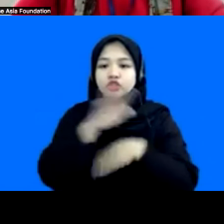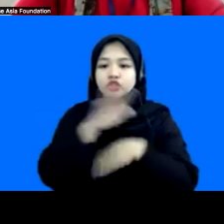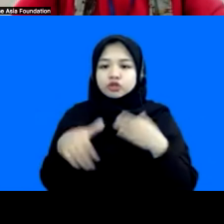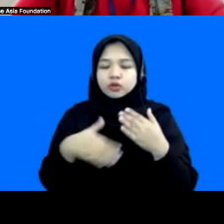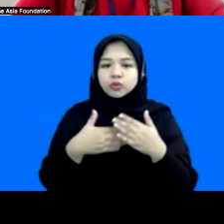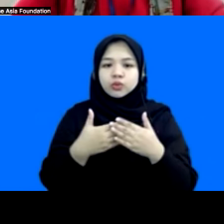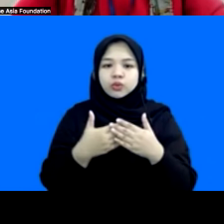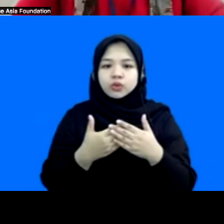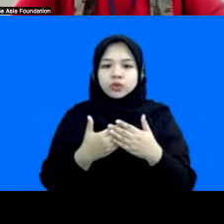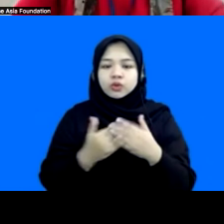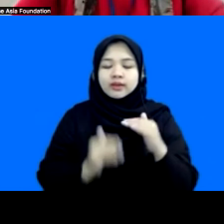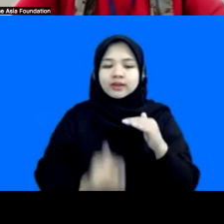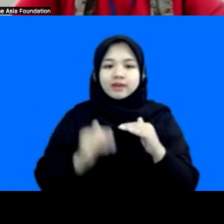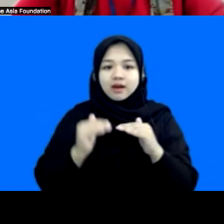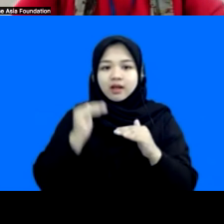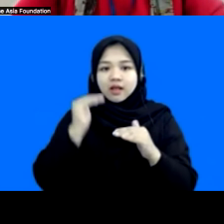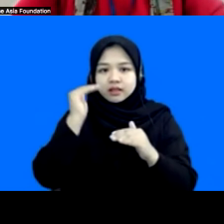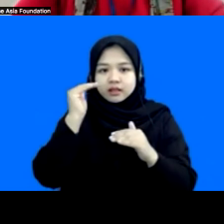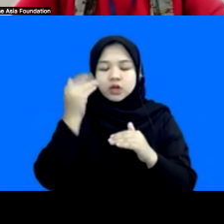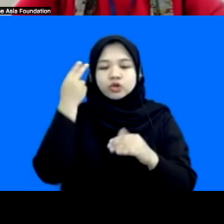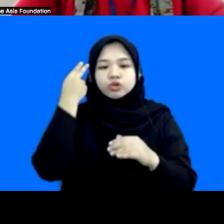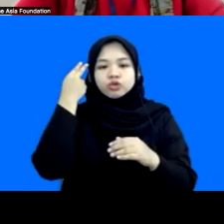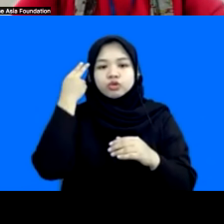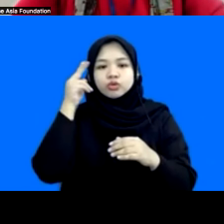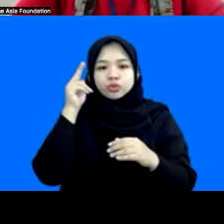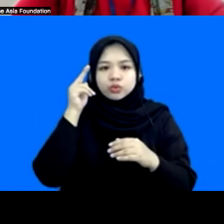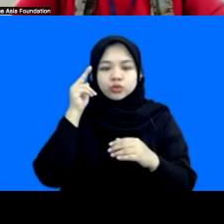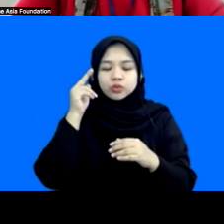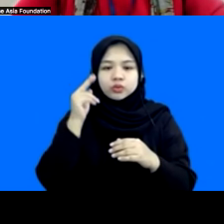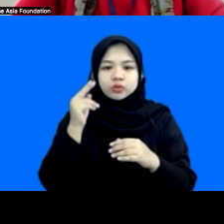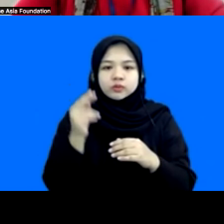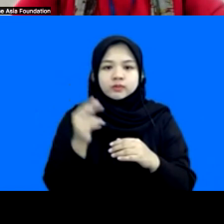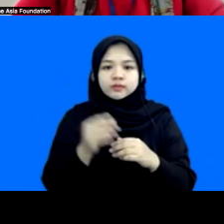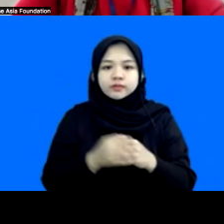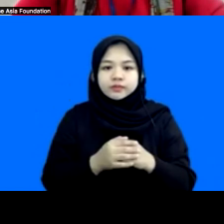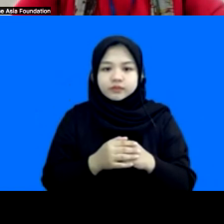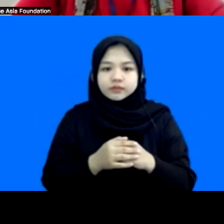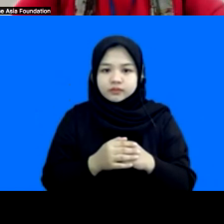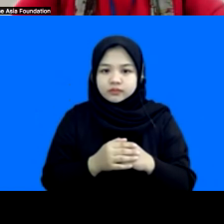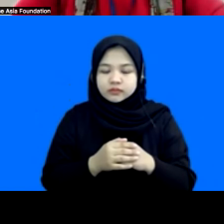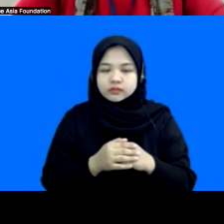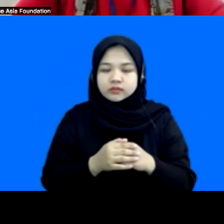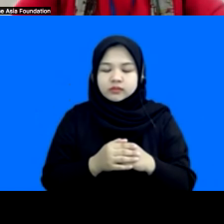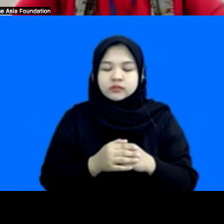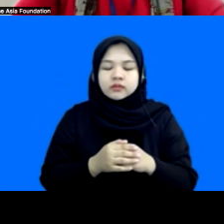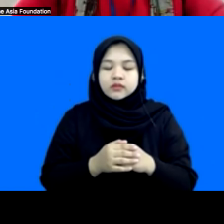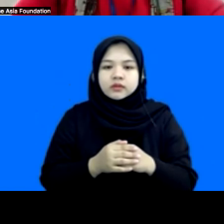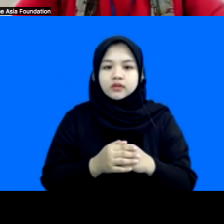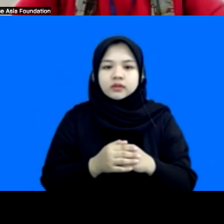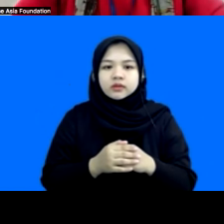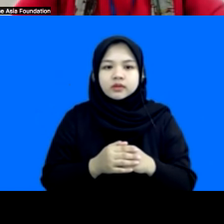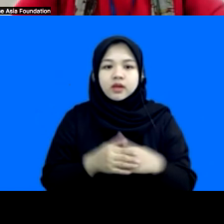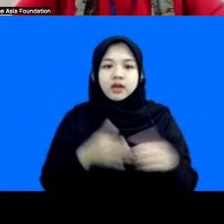across all levels of development process can is also a key barrier,